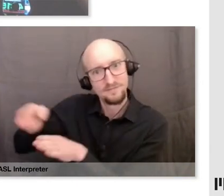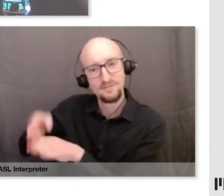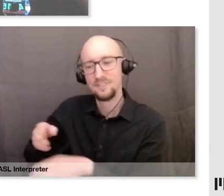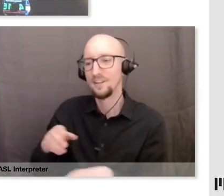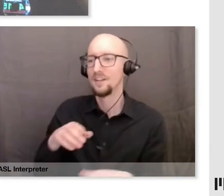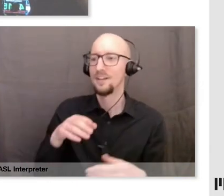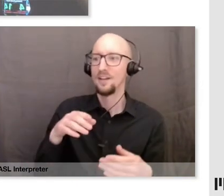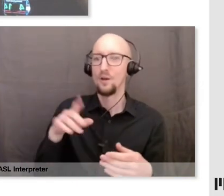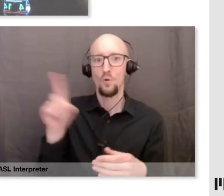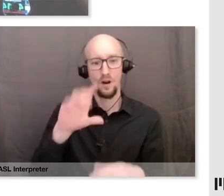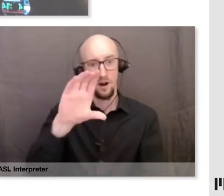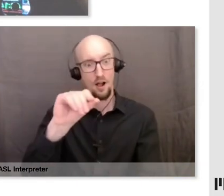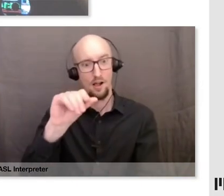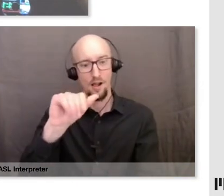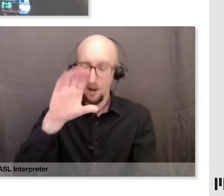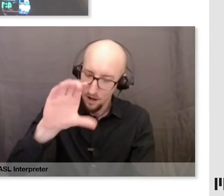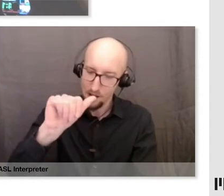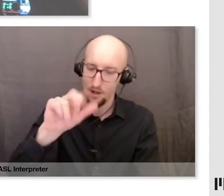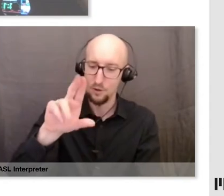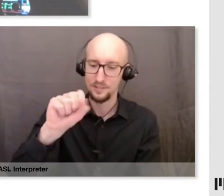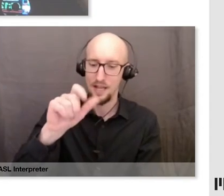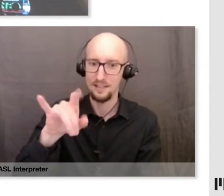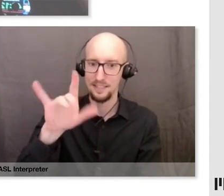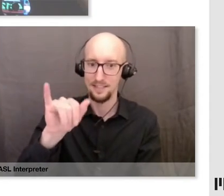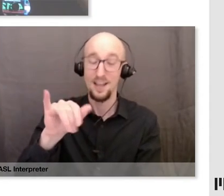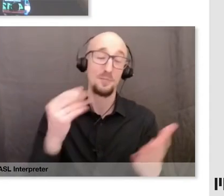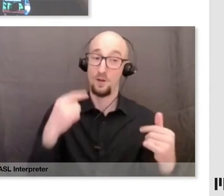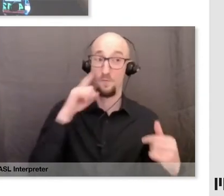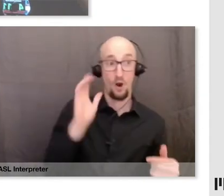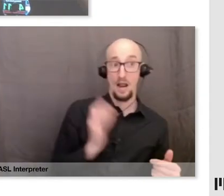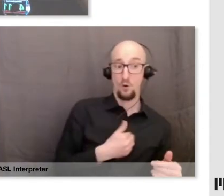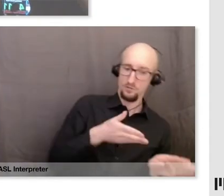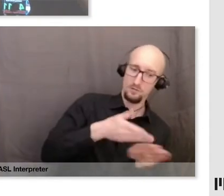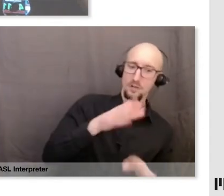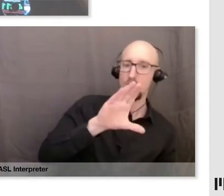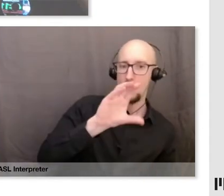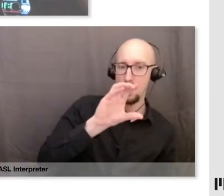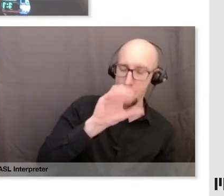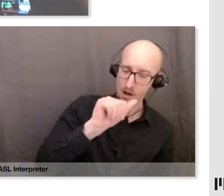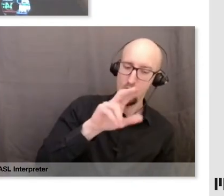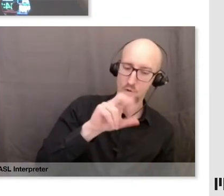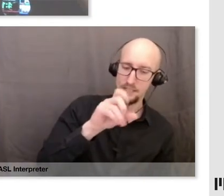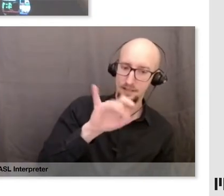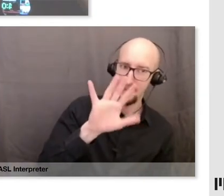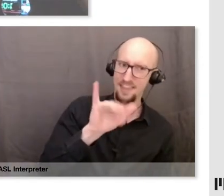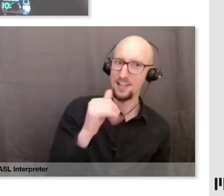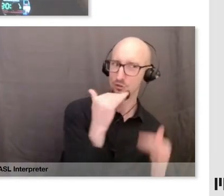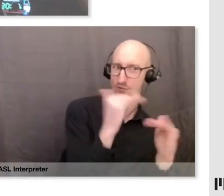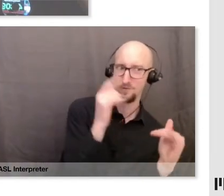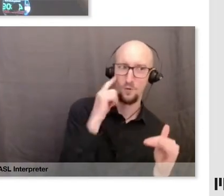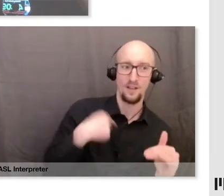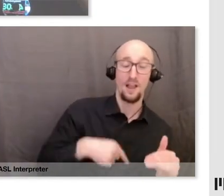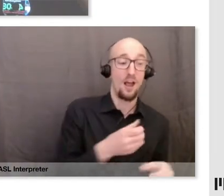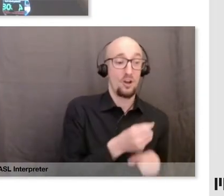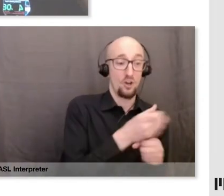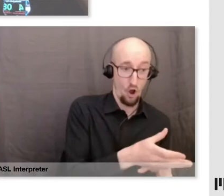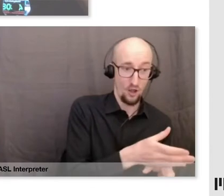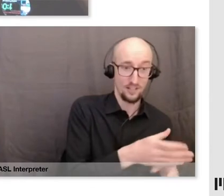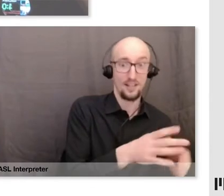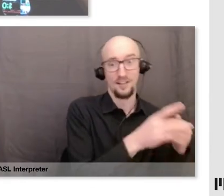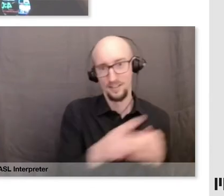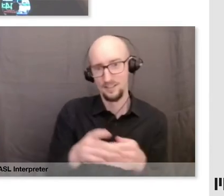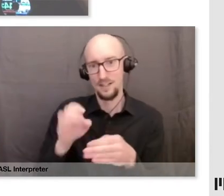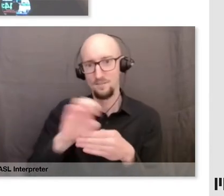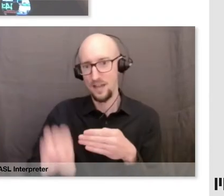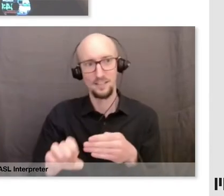causality is not, for us, causality is a constraint. I mean, the cause happens before the effect. And